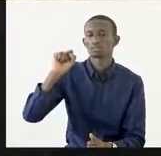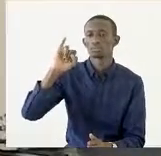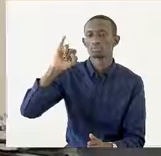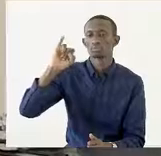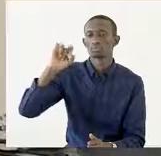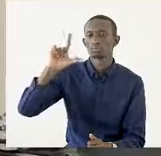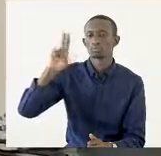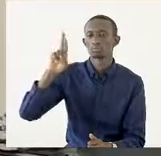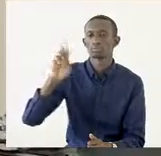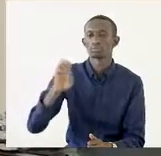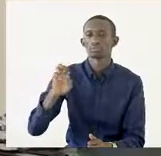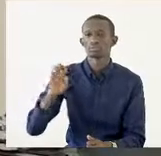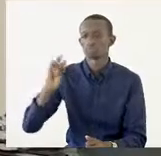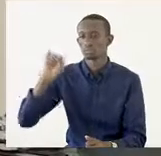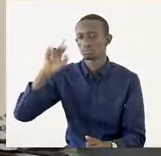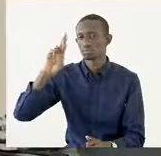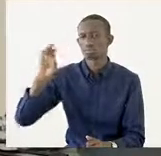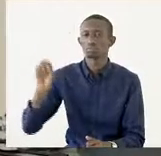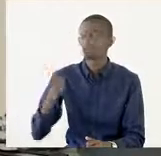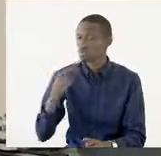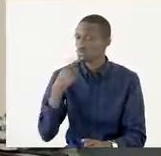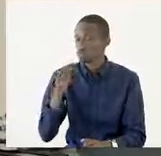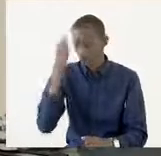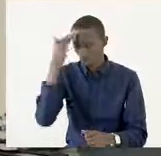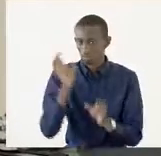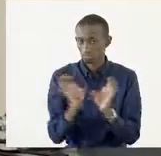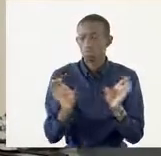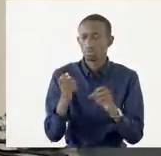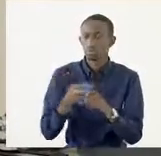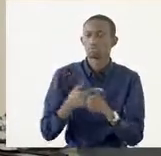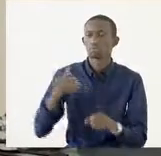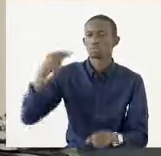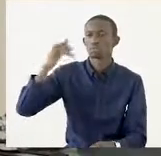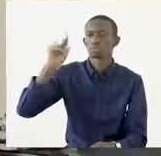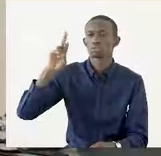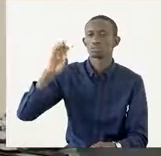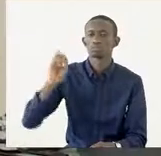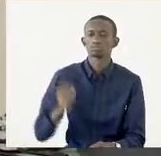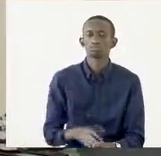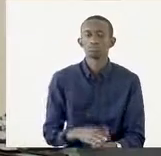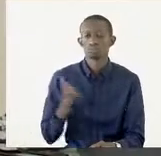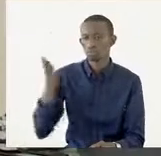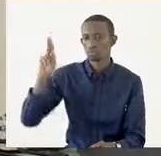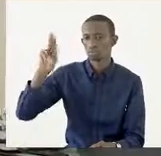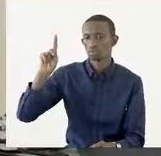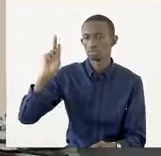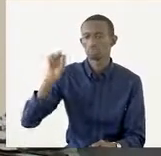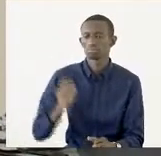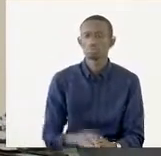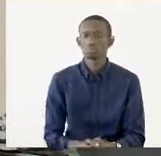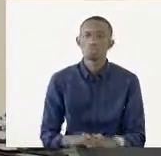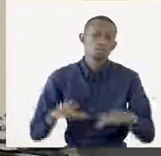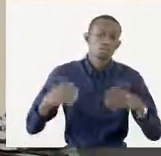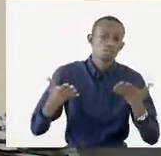formation, distinguishing from aldehydes from ketones. Whether